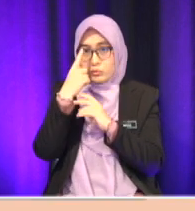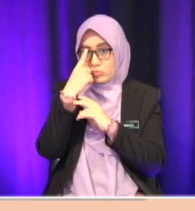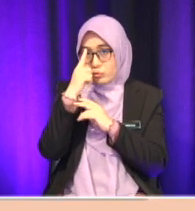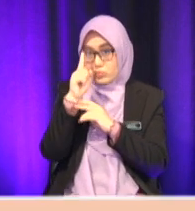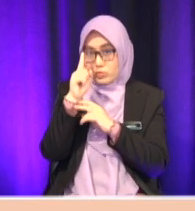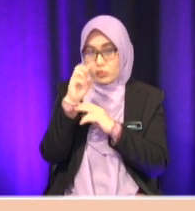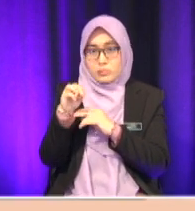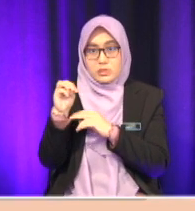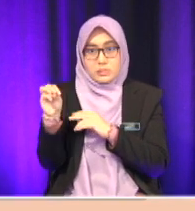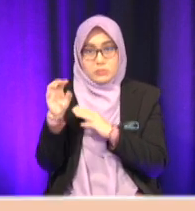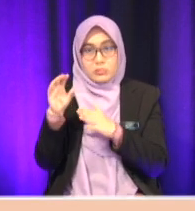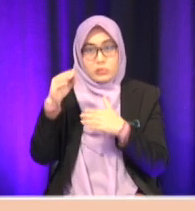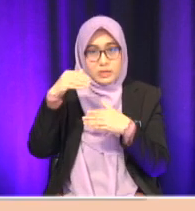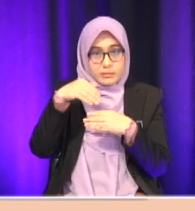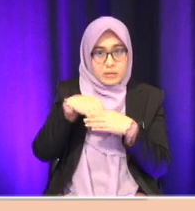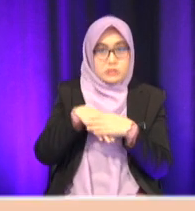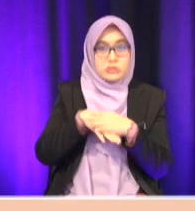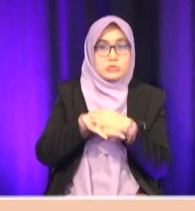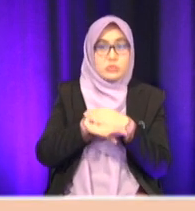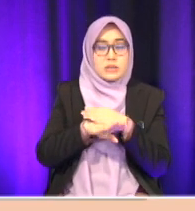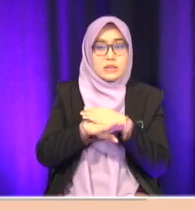This set the tone for the future